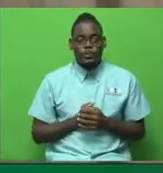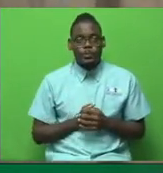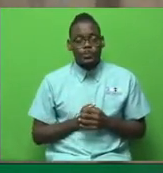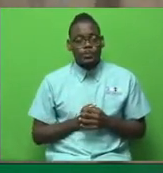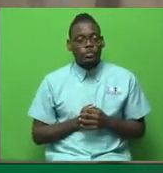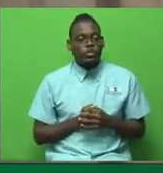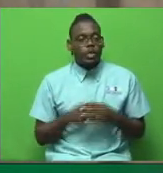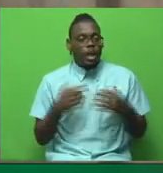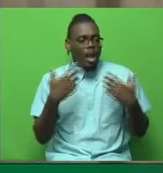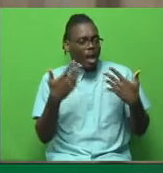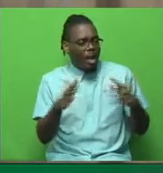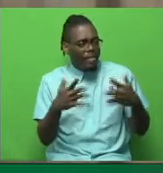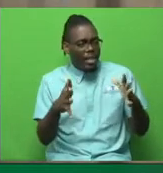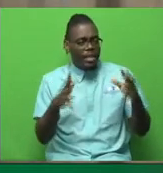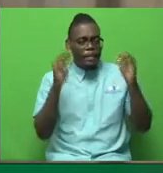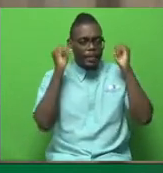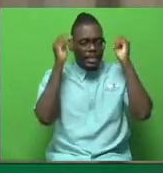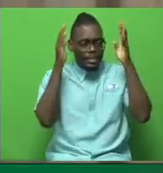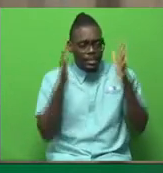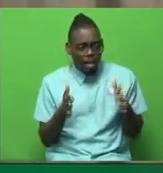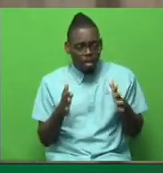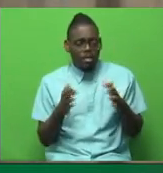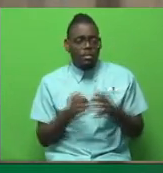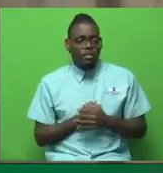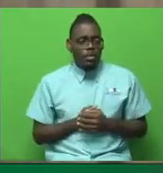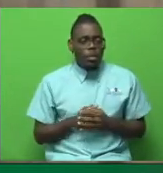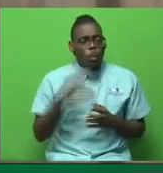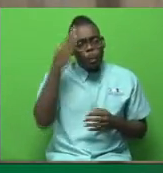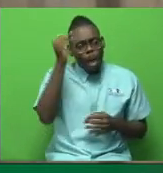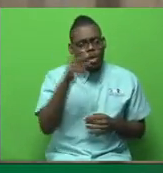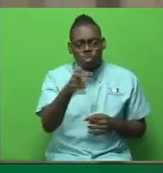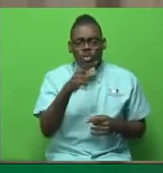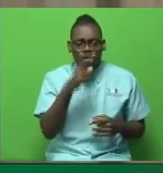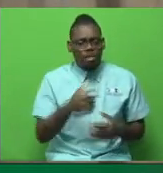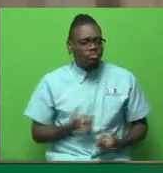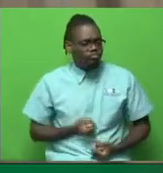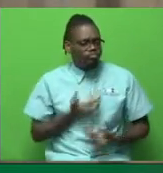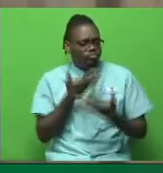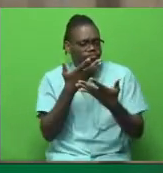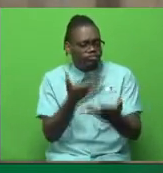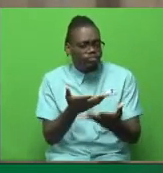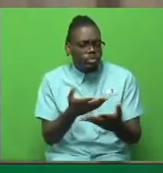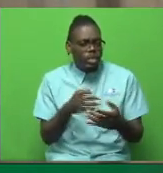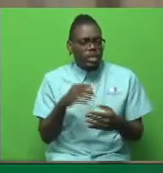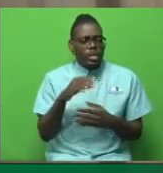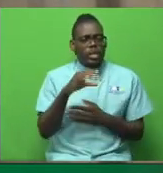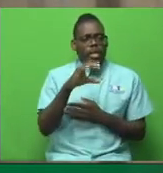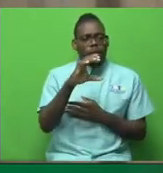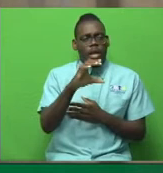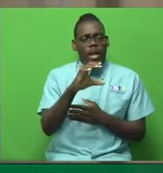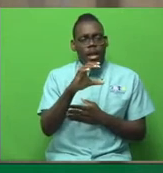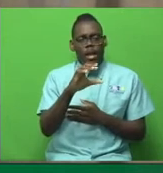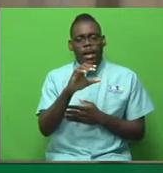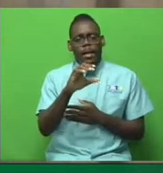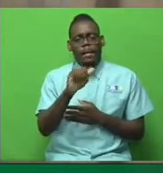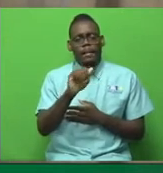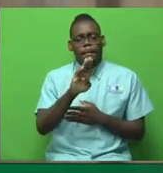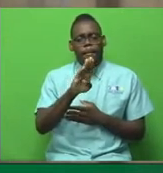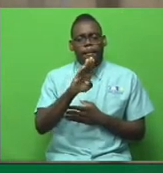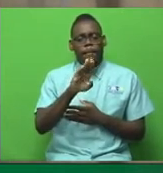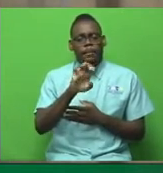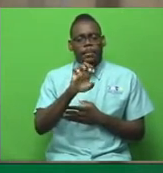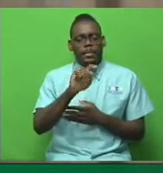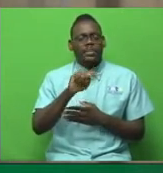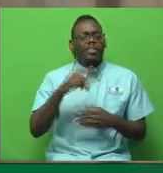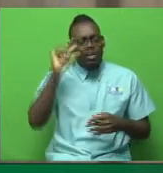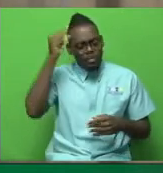where was your voice when cabinets sat down everybody sat down and made these